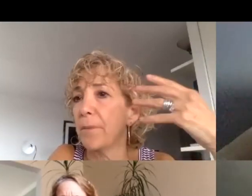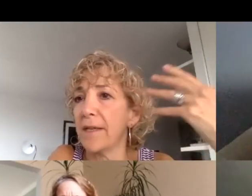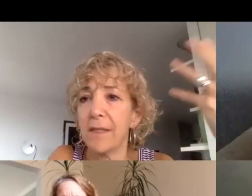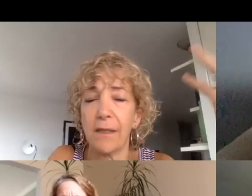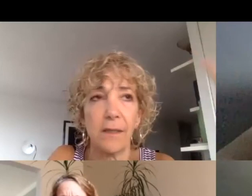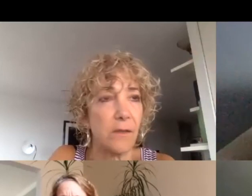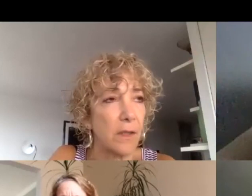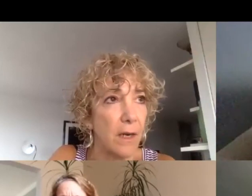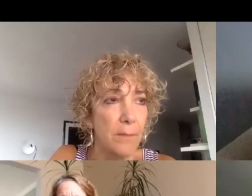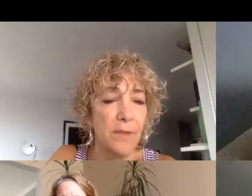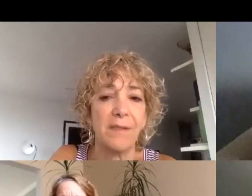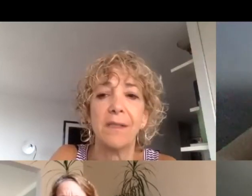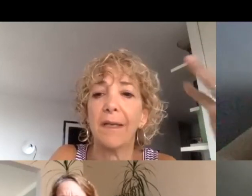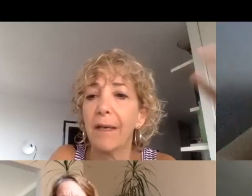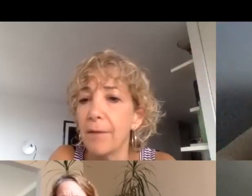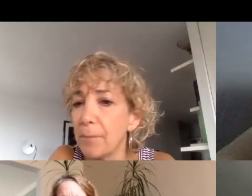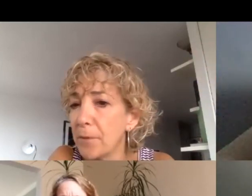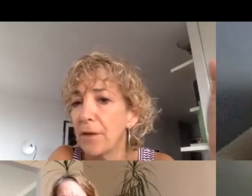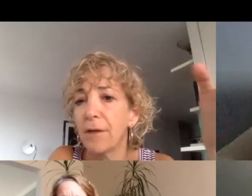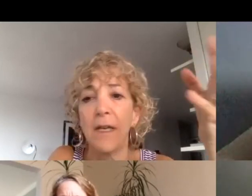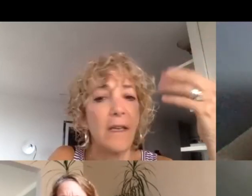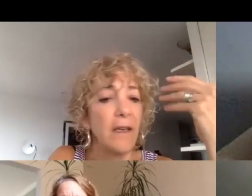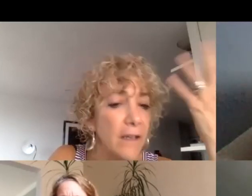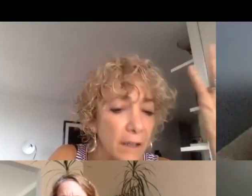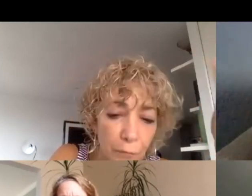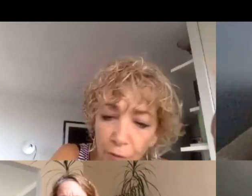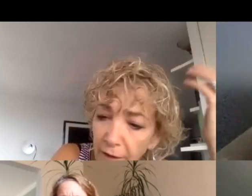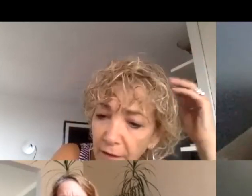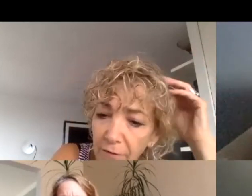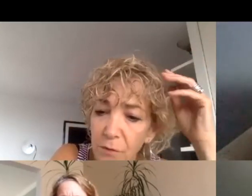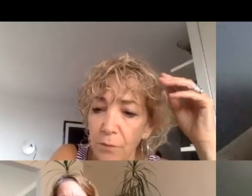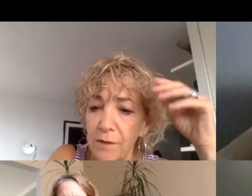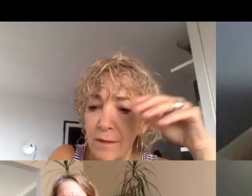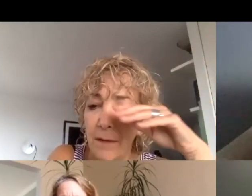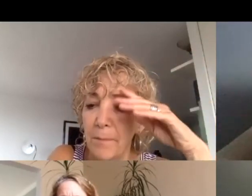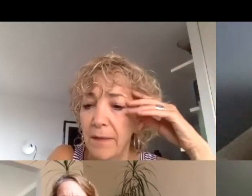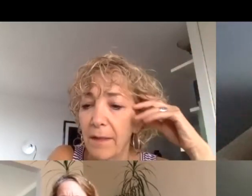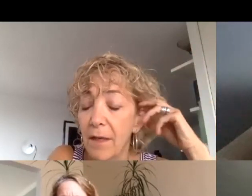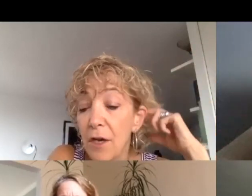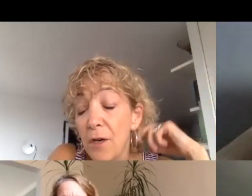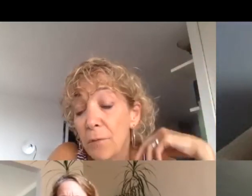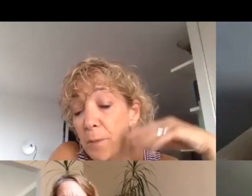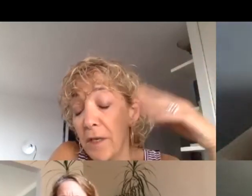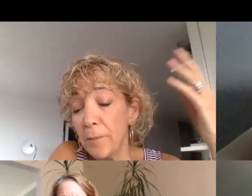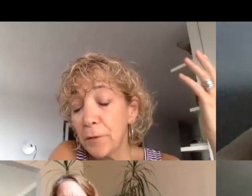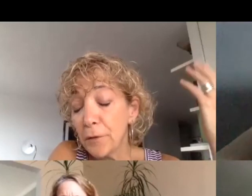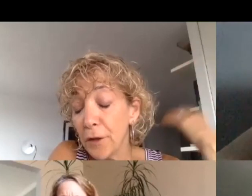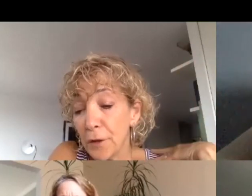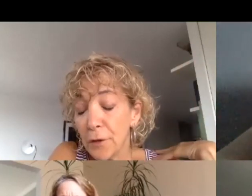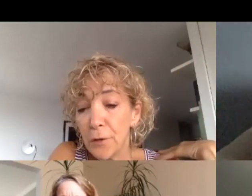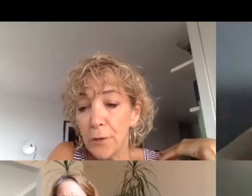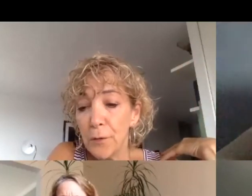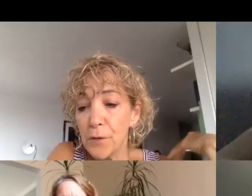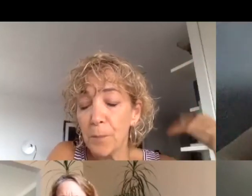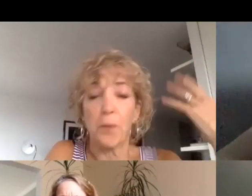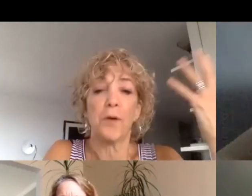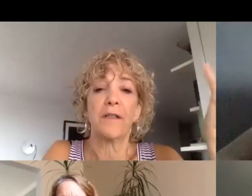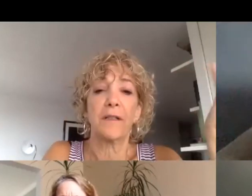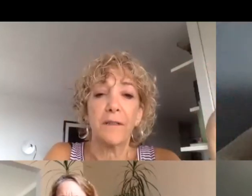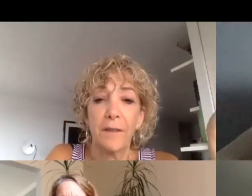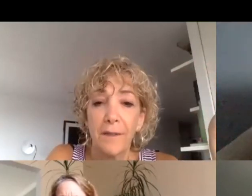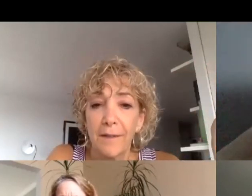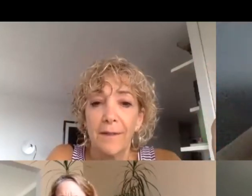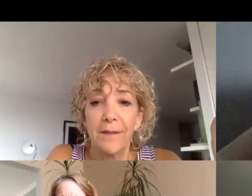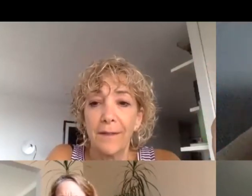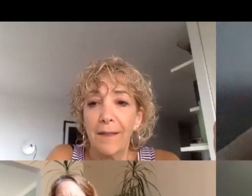that would buy tickets to come to see GIMP or IF or any of these works that I'm making were people who